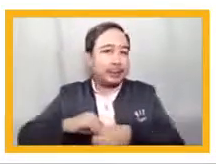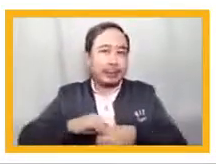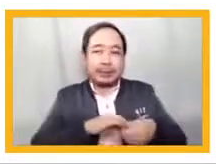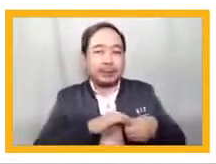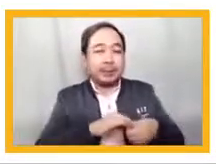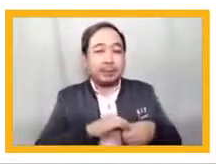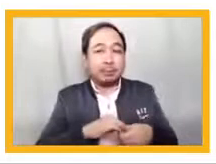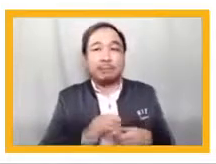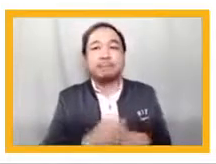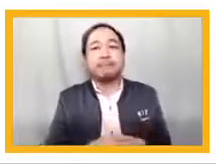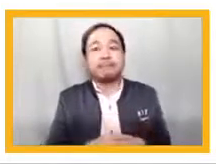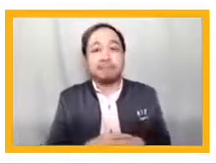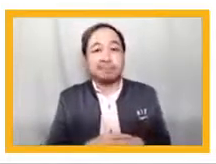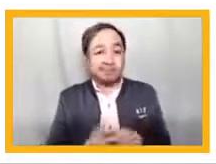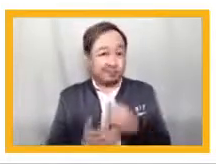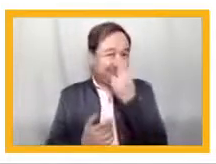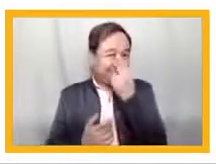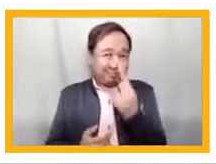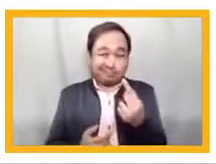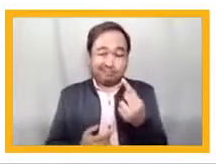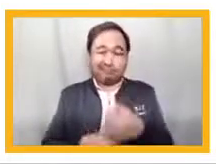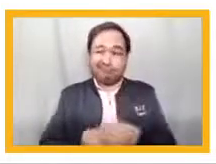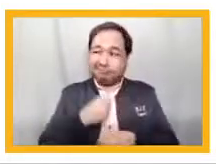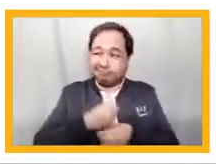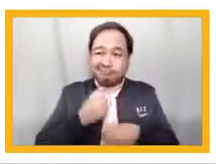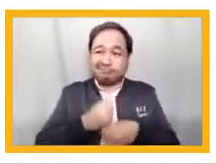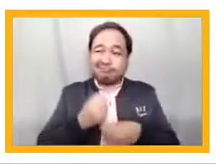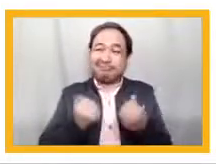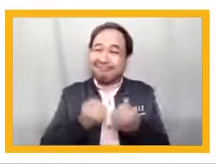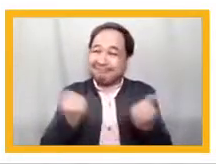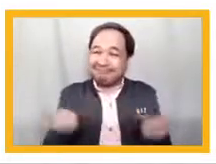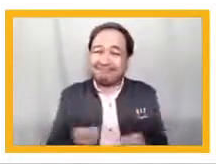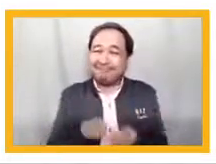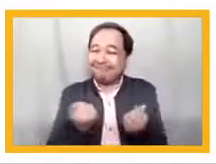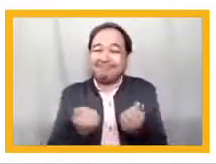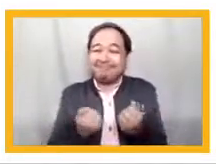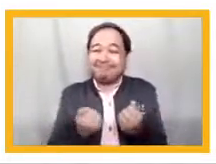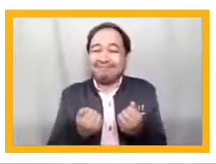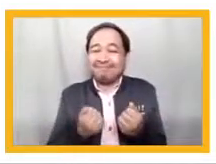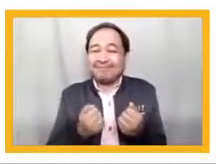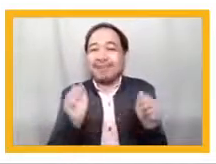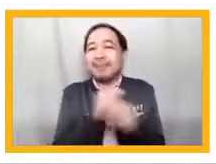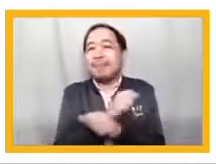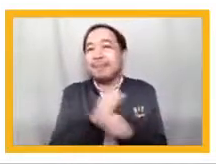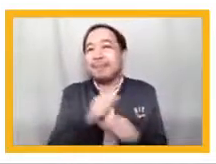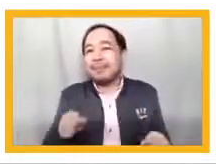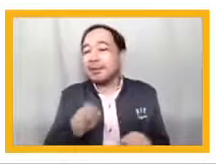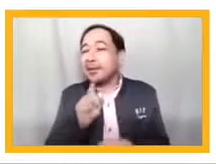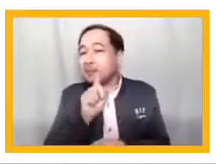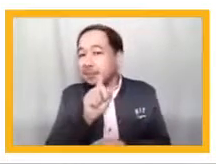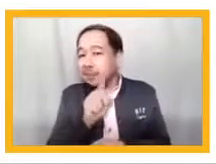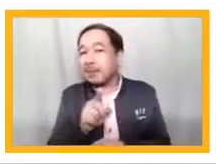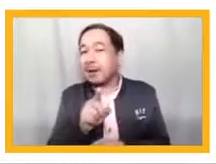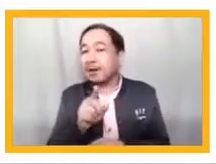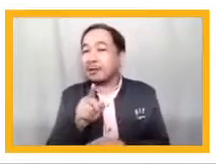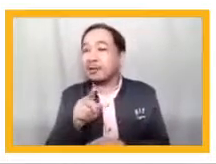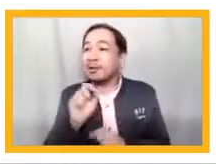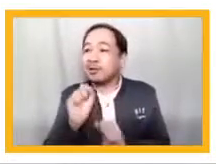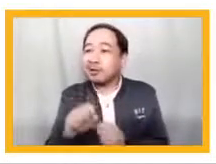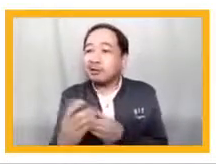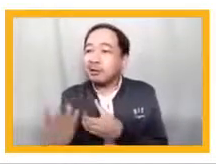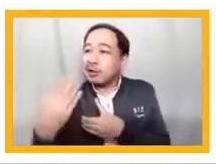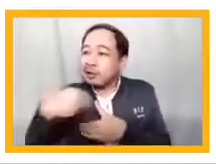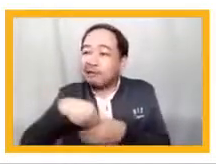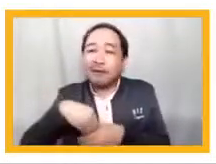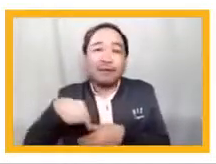so we can do the balance like how we said, but not only from industry, but also from